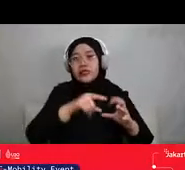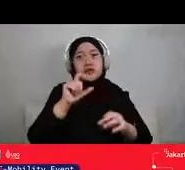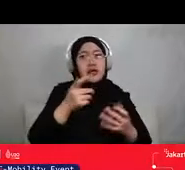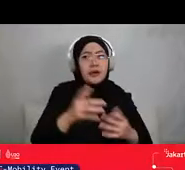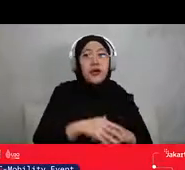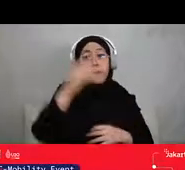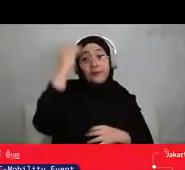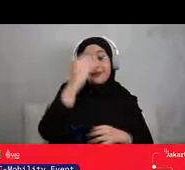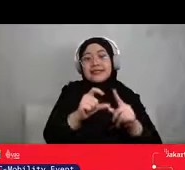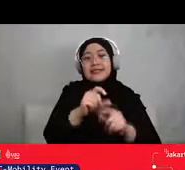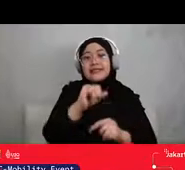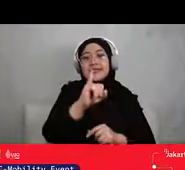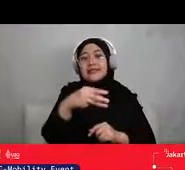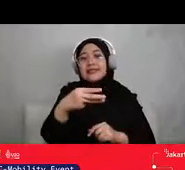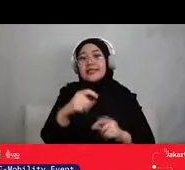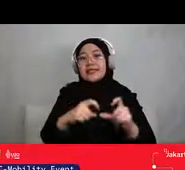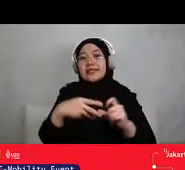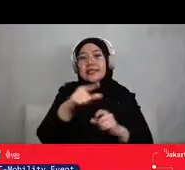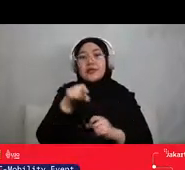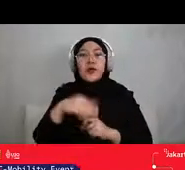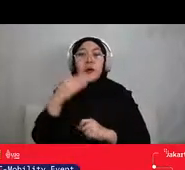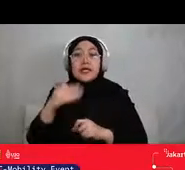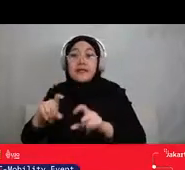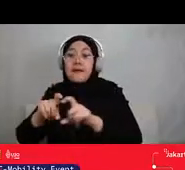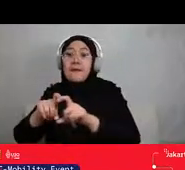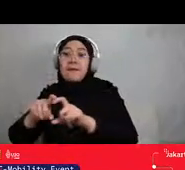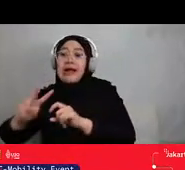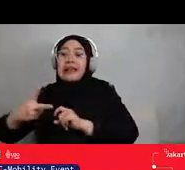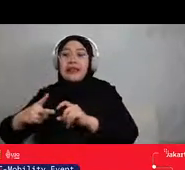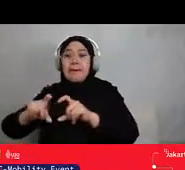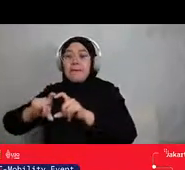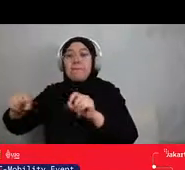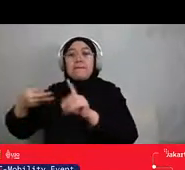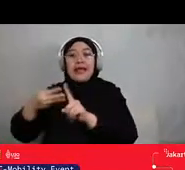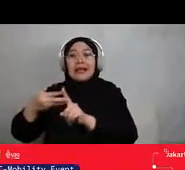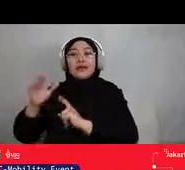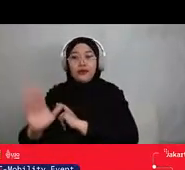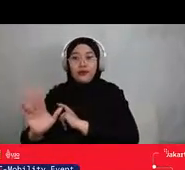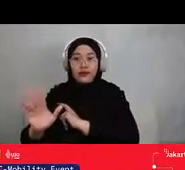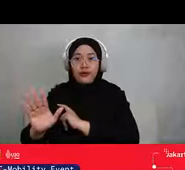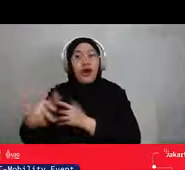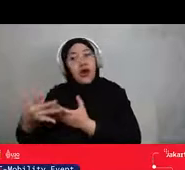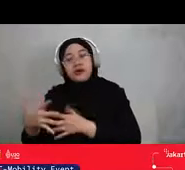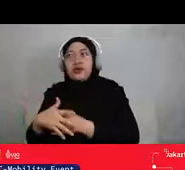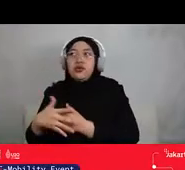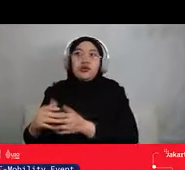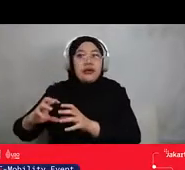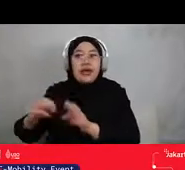replacement and the change of the motors. The operating cost for diesel